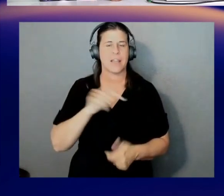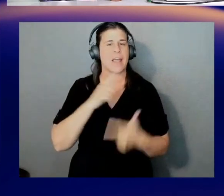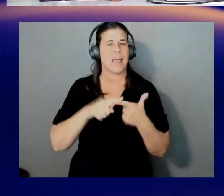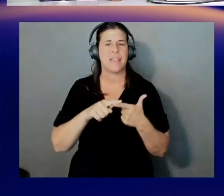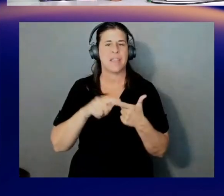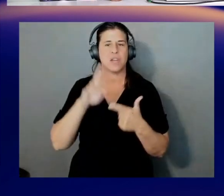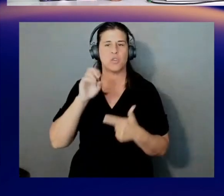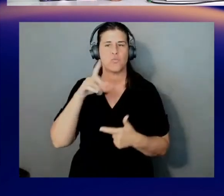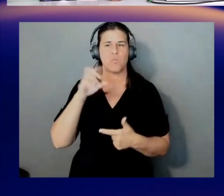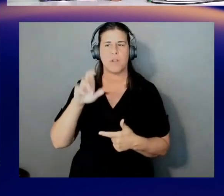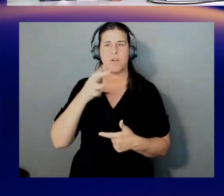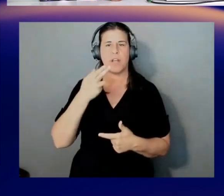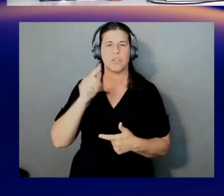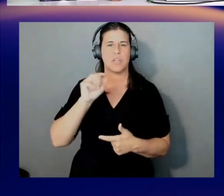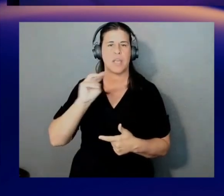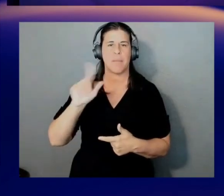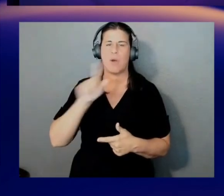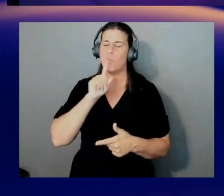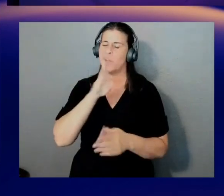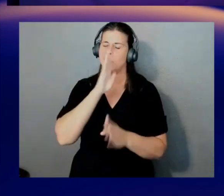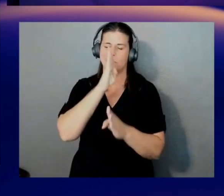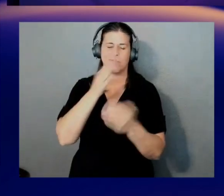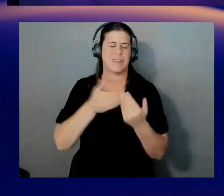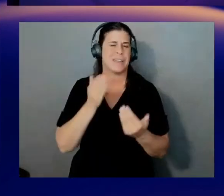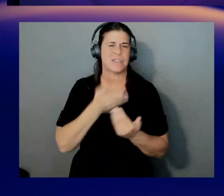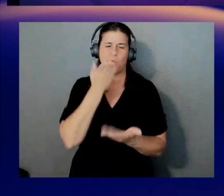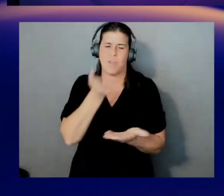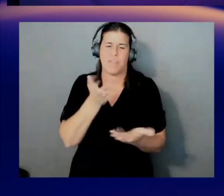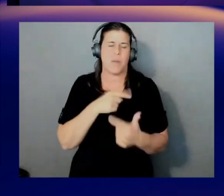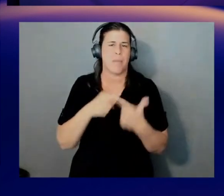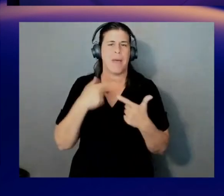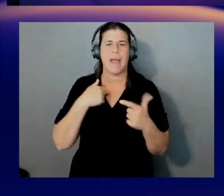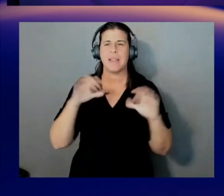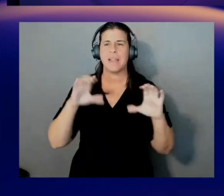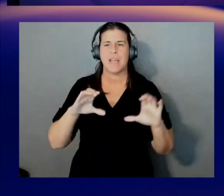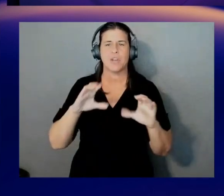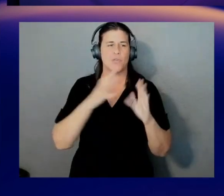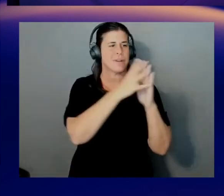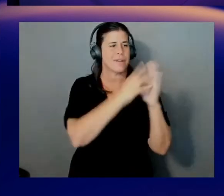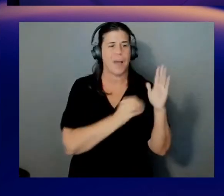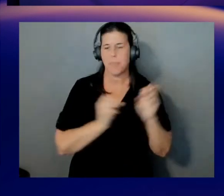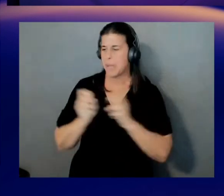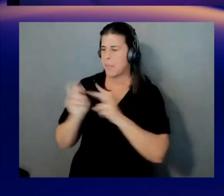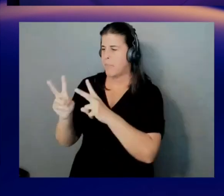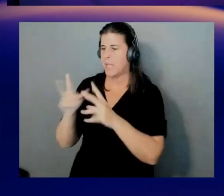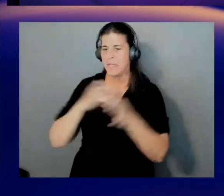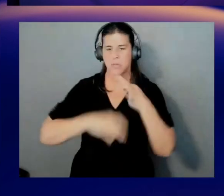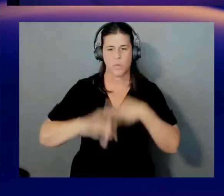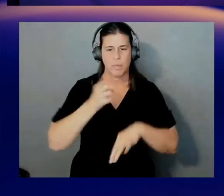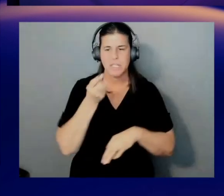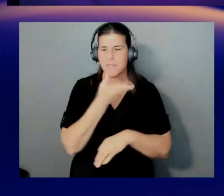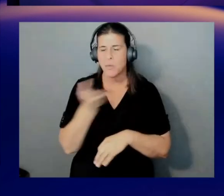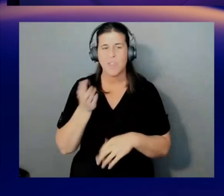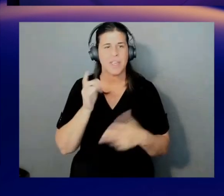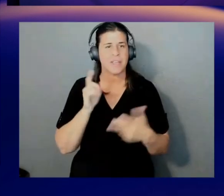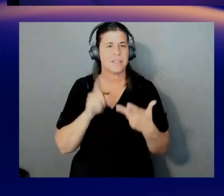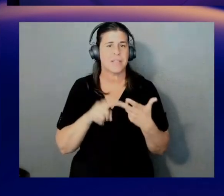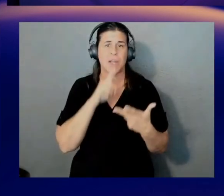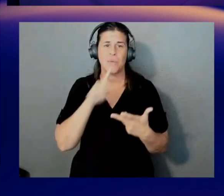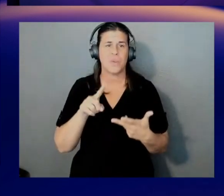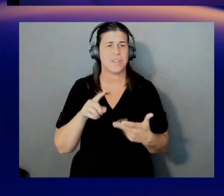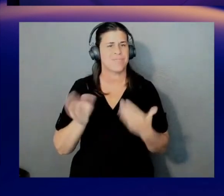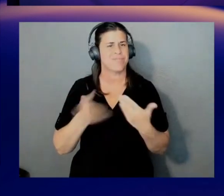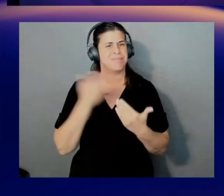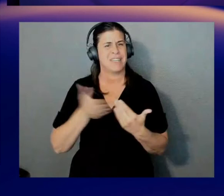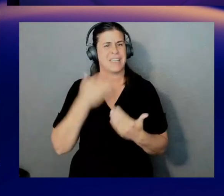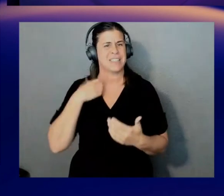table. Relatively straightforward. I just had to copy, paste, replace a few things, and it was relatively easy. If you're